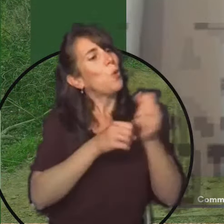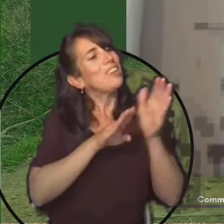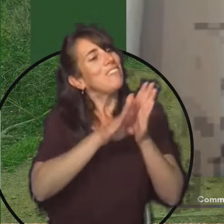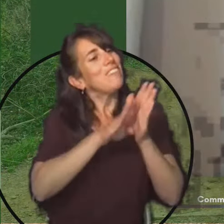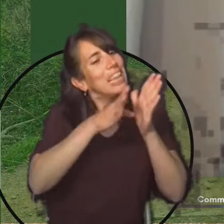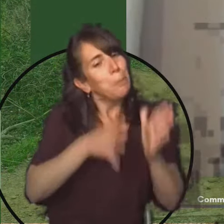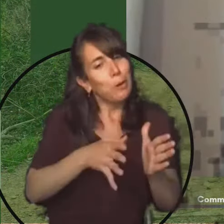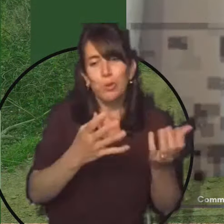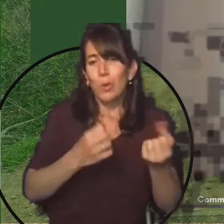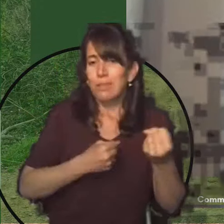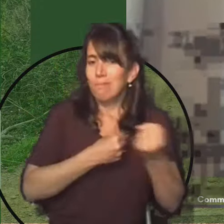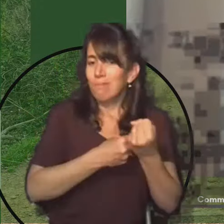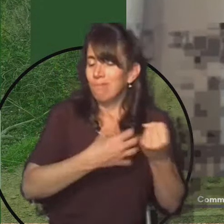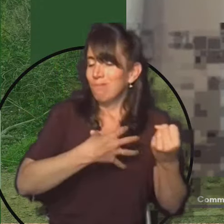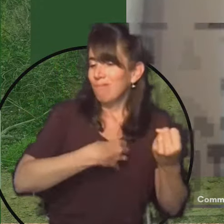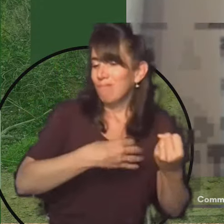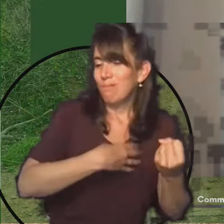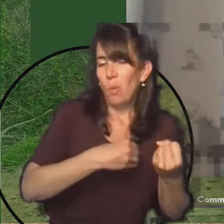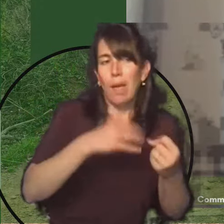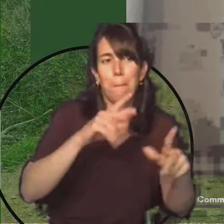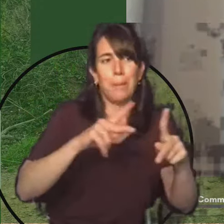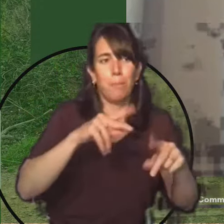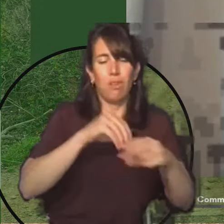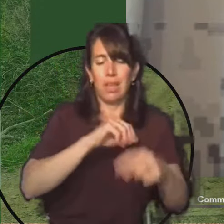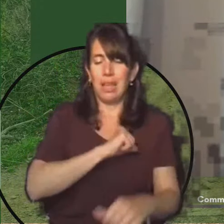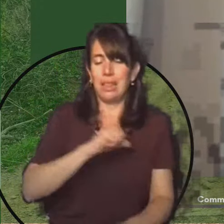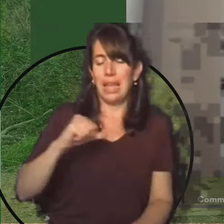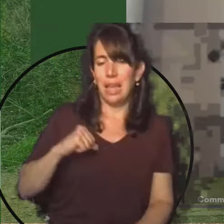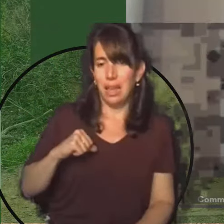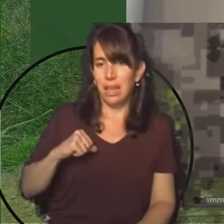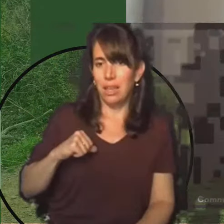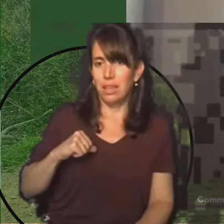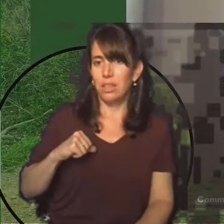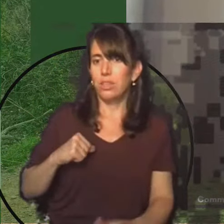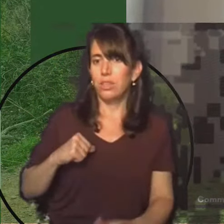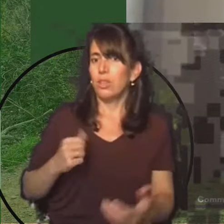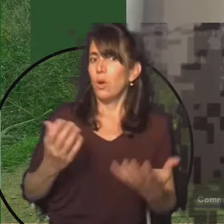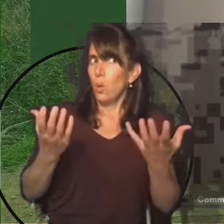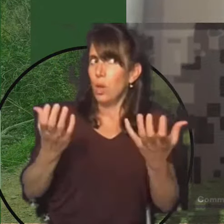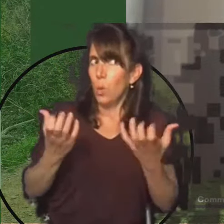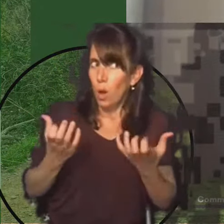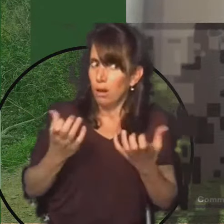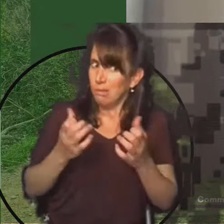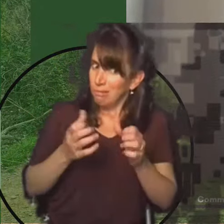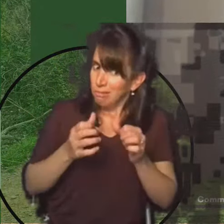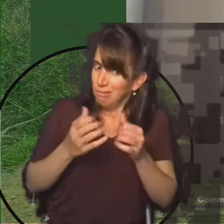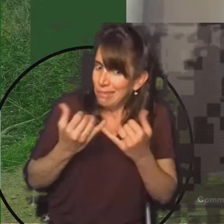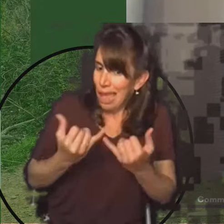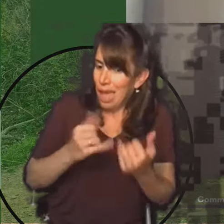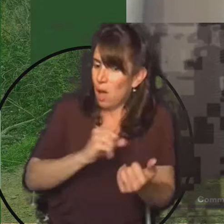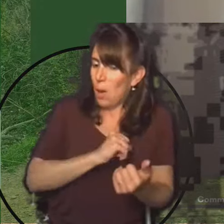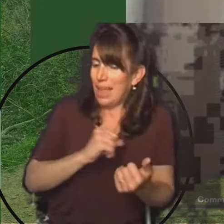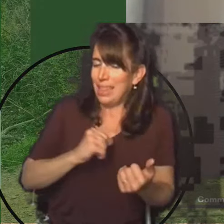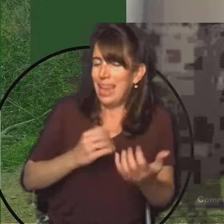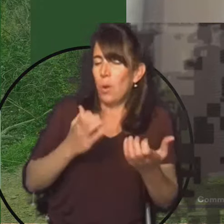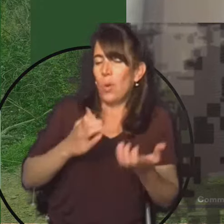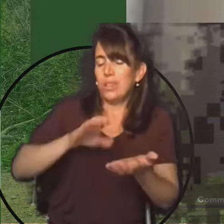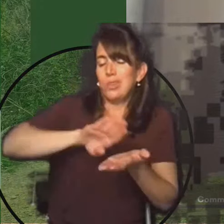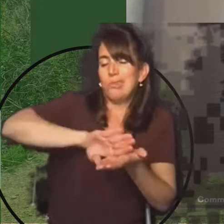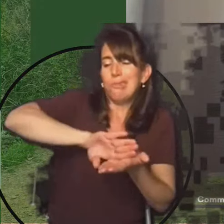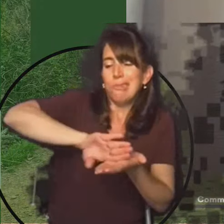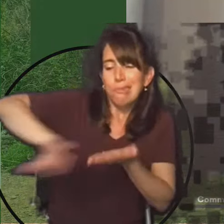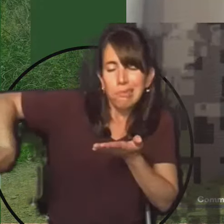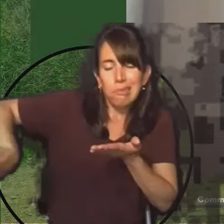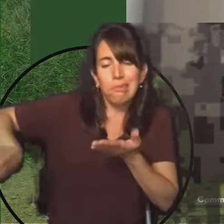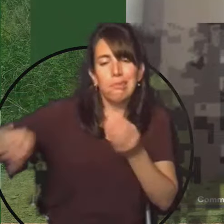City, what they would do would be to continue to depopulate and or gentrify and or ethnically cleanse Atlanta for